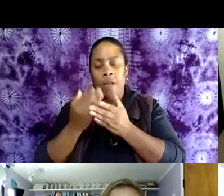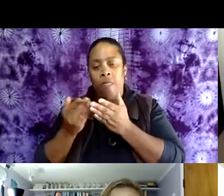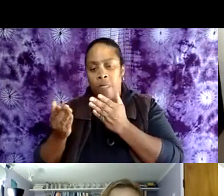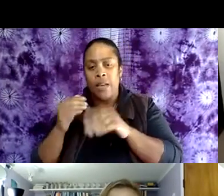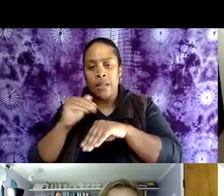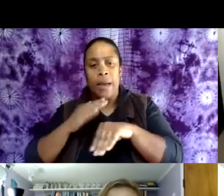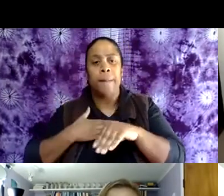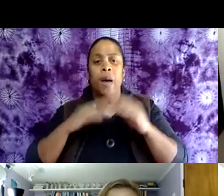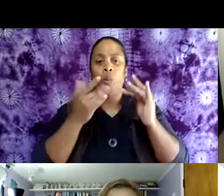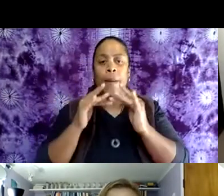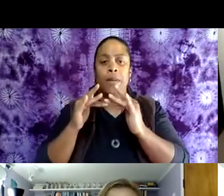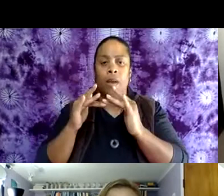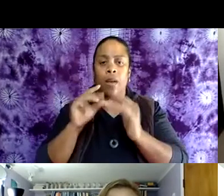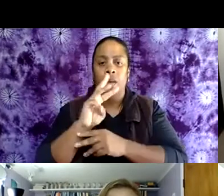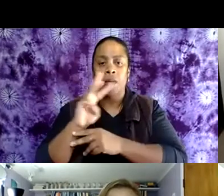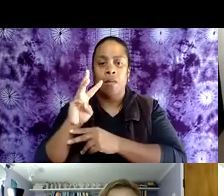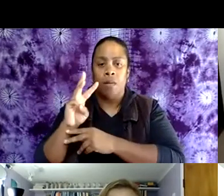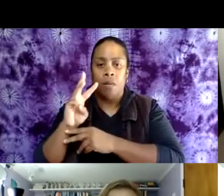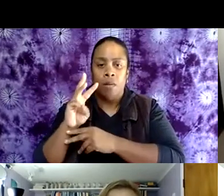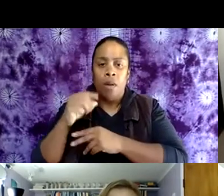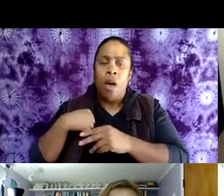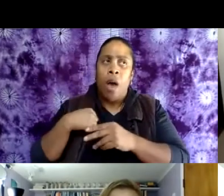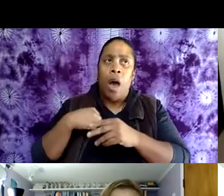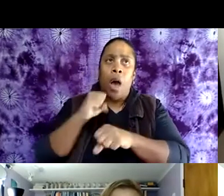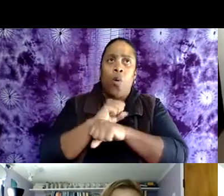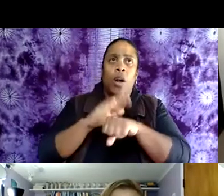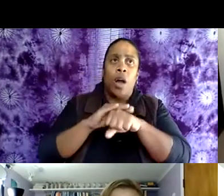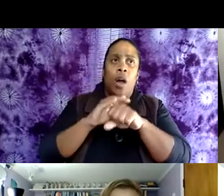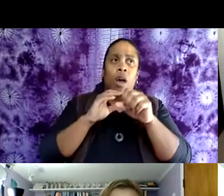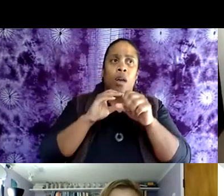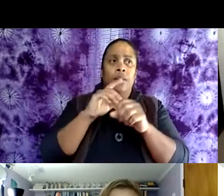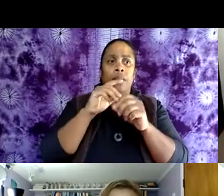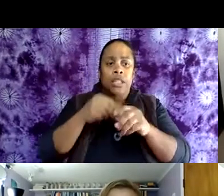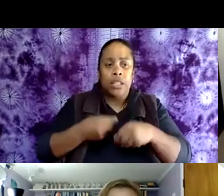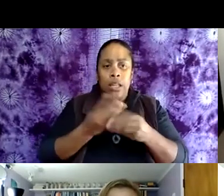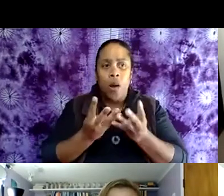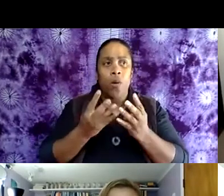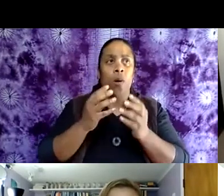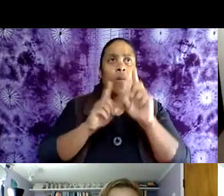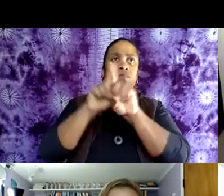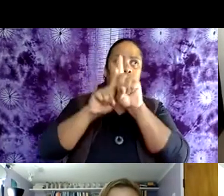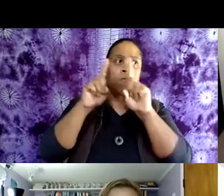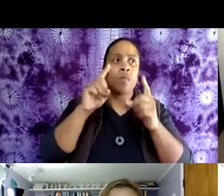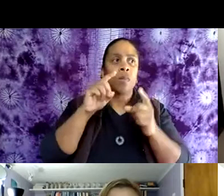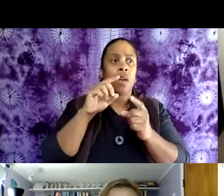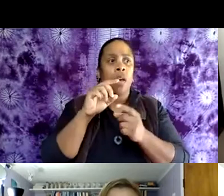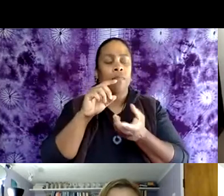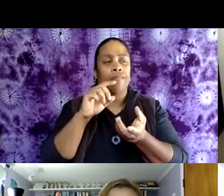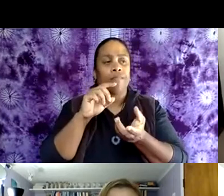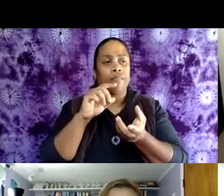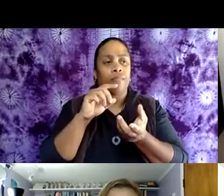I do astrology, numerology, tarot cards, destiny cards, and of course, spirit